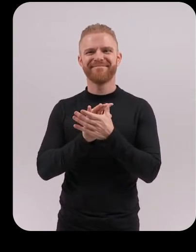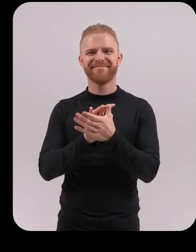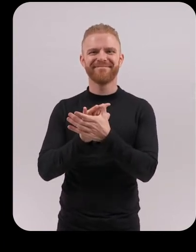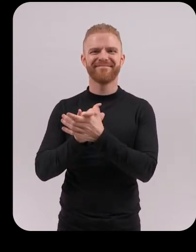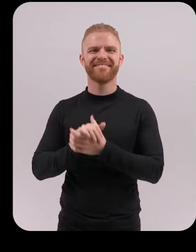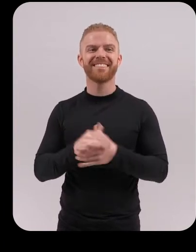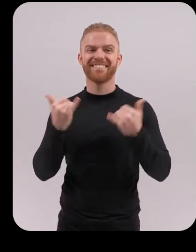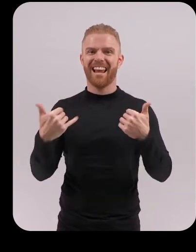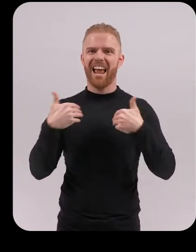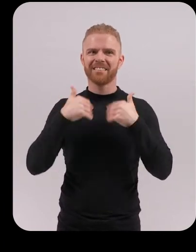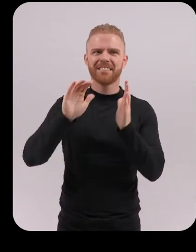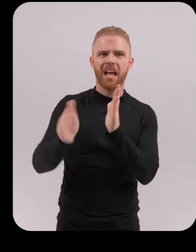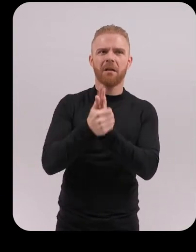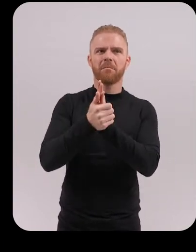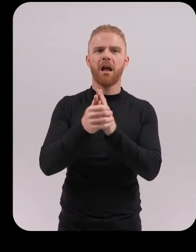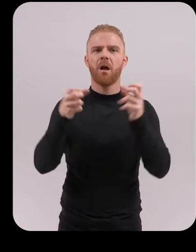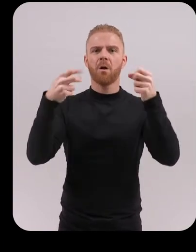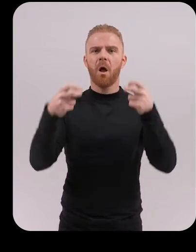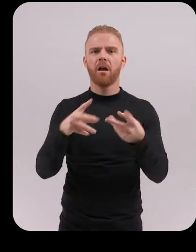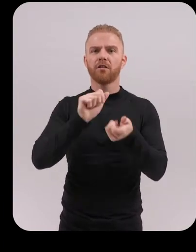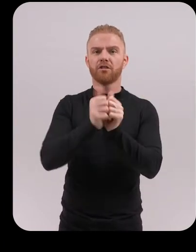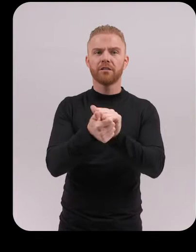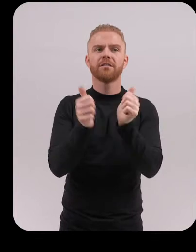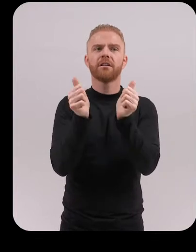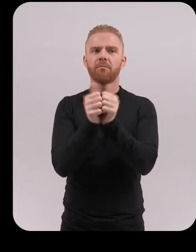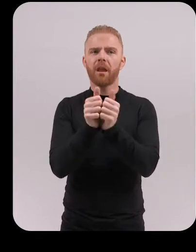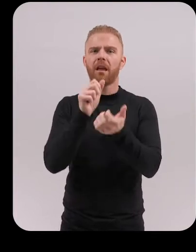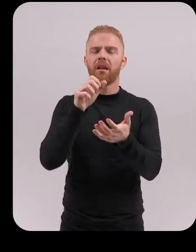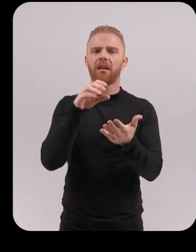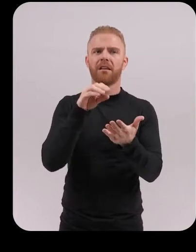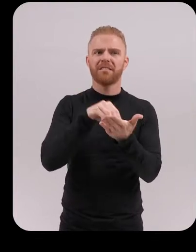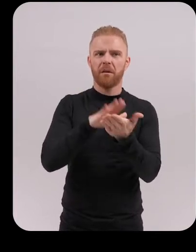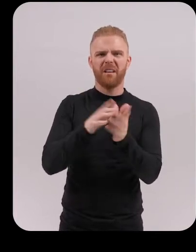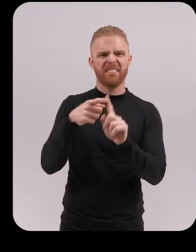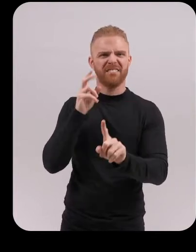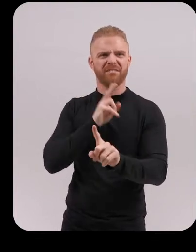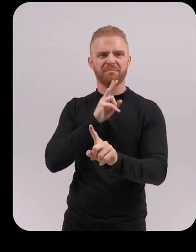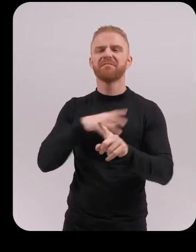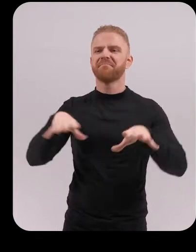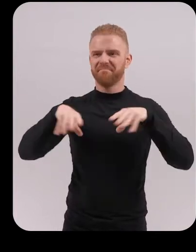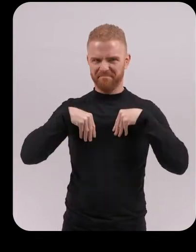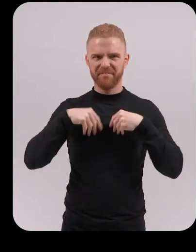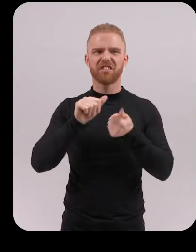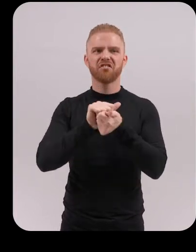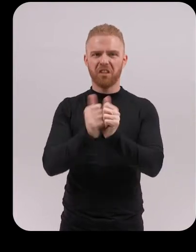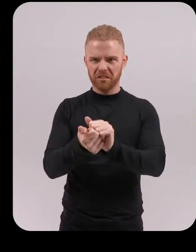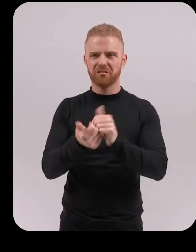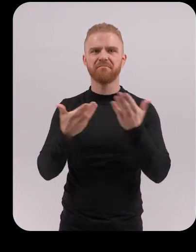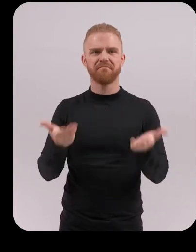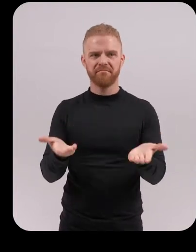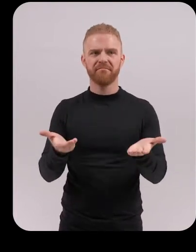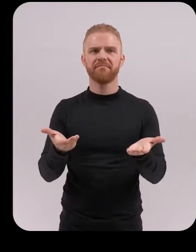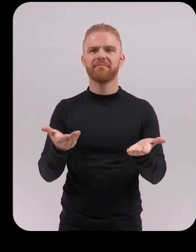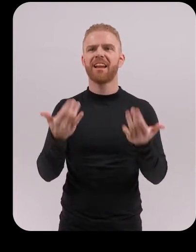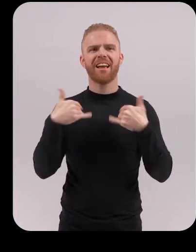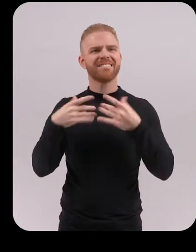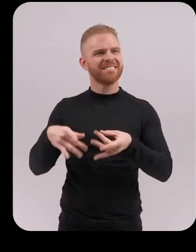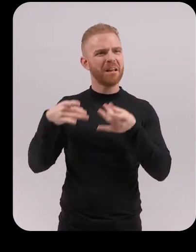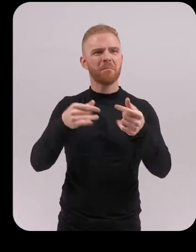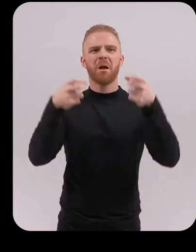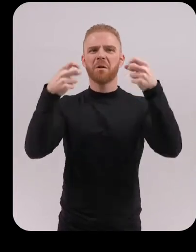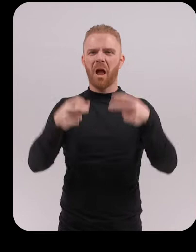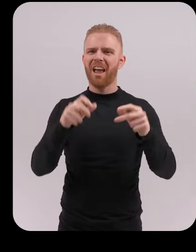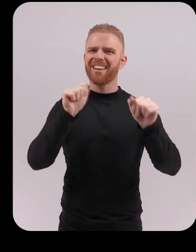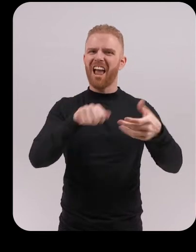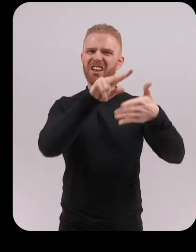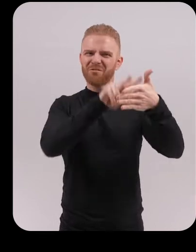the code change with the help of Gemini. So let me accept these changes. And there we go. I've optimized the code for readability and